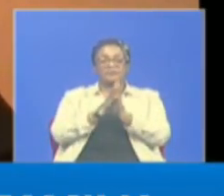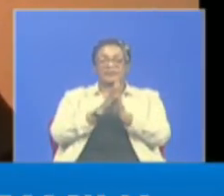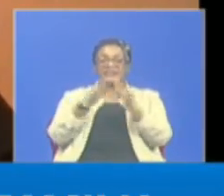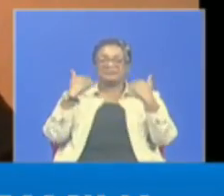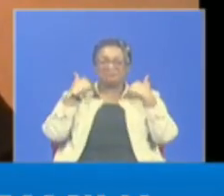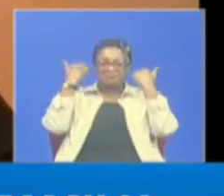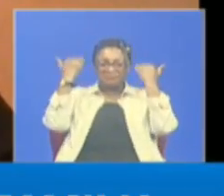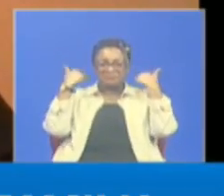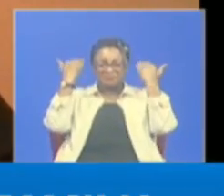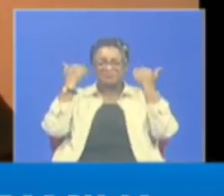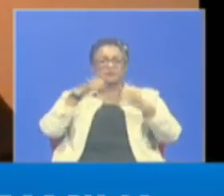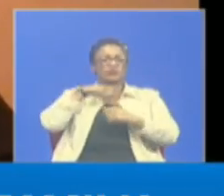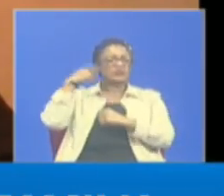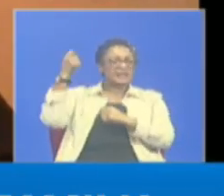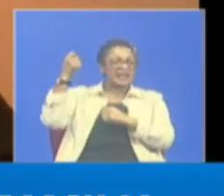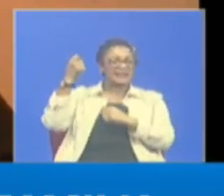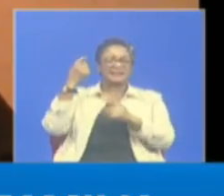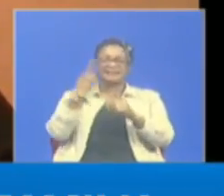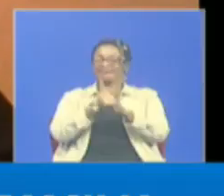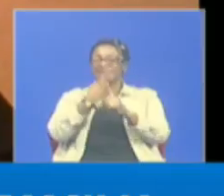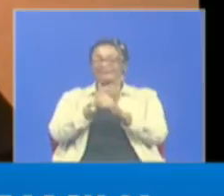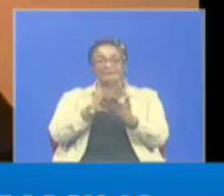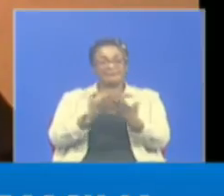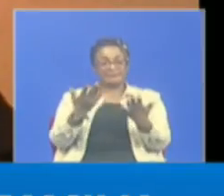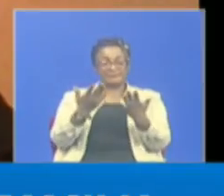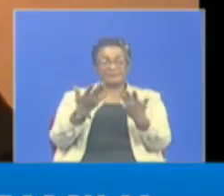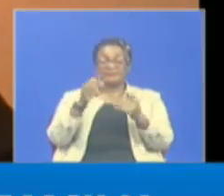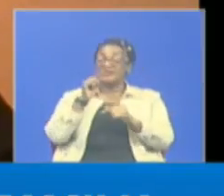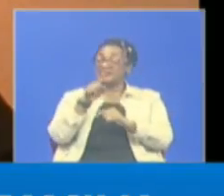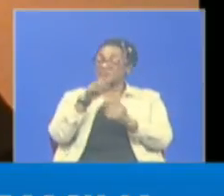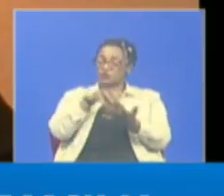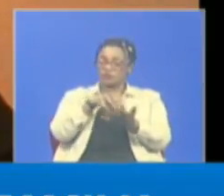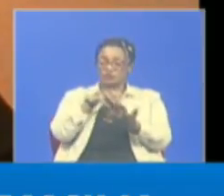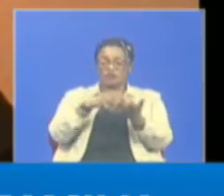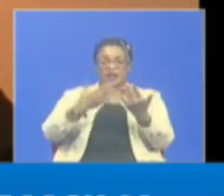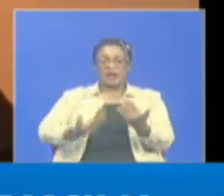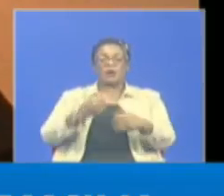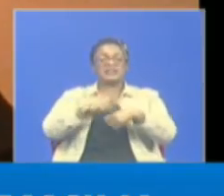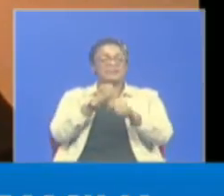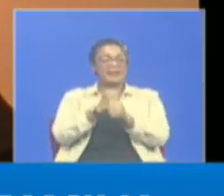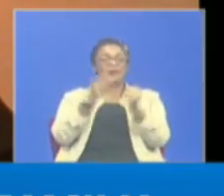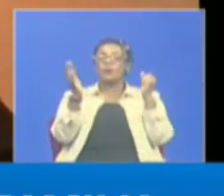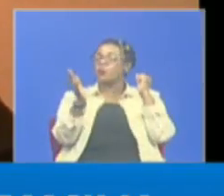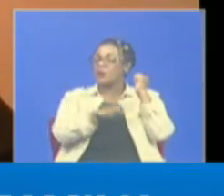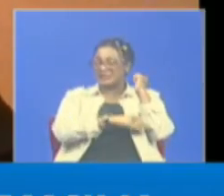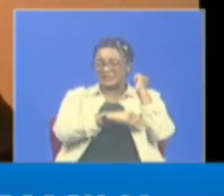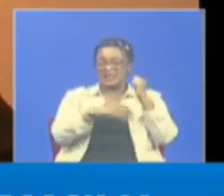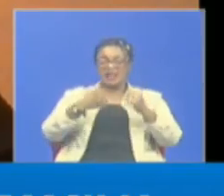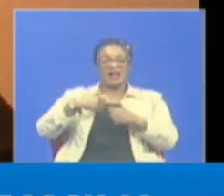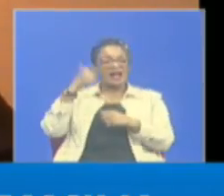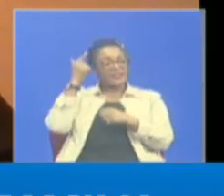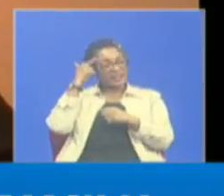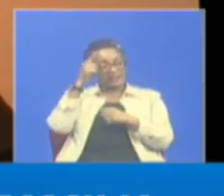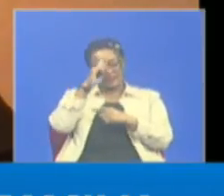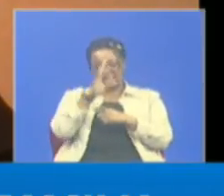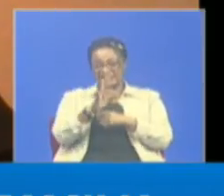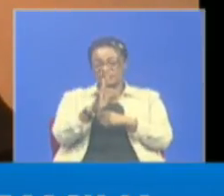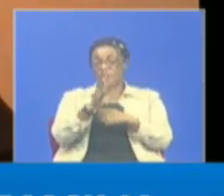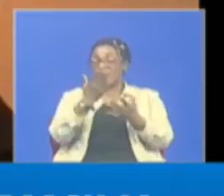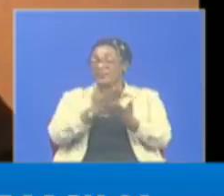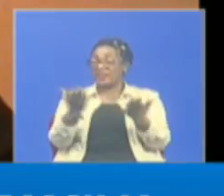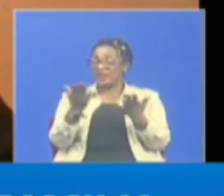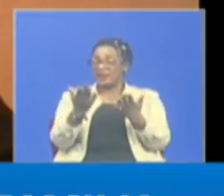with suicide and homicide and all that, and this situation has only made it worse. So I think the critical thing is not just to set